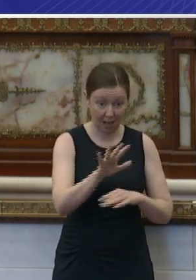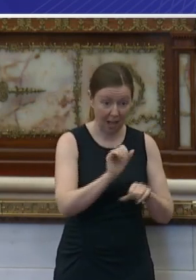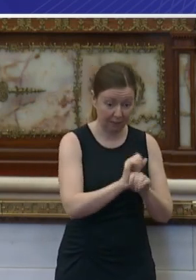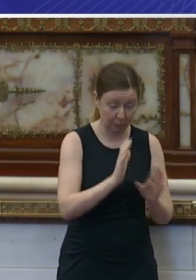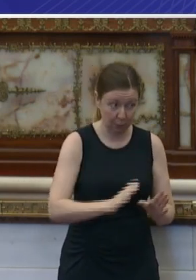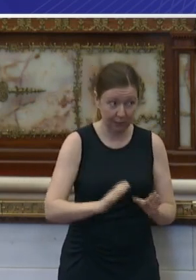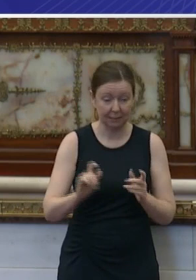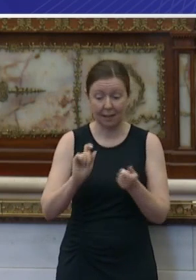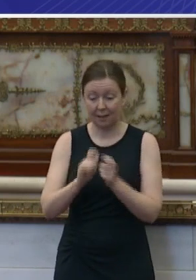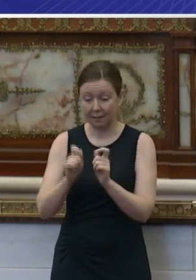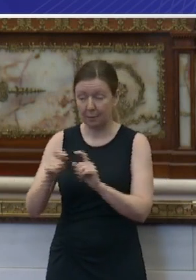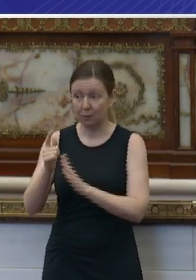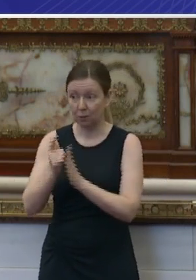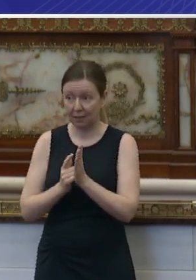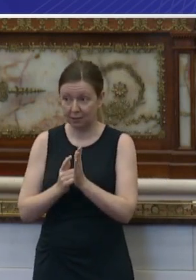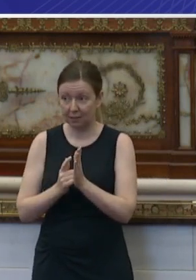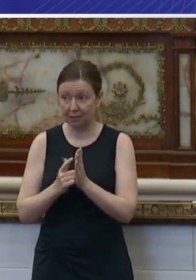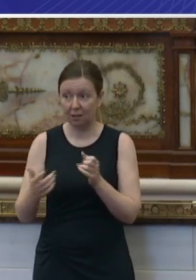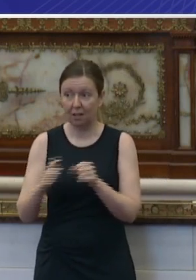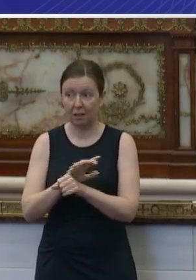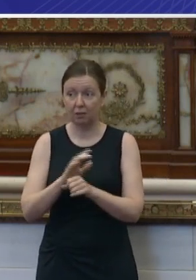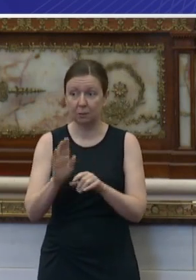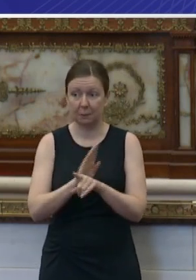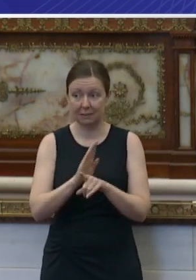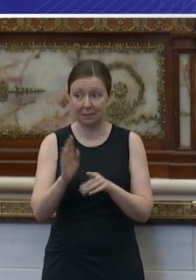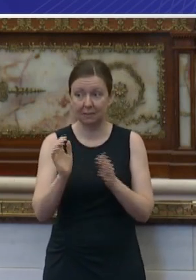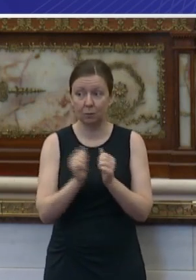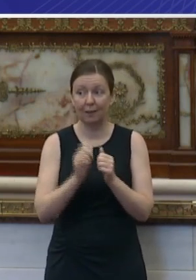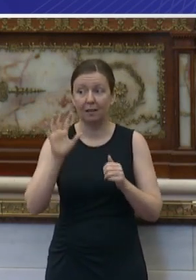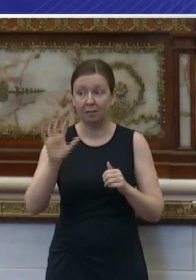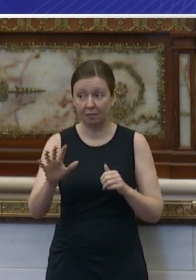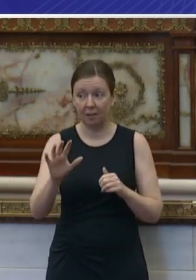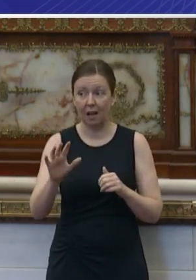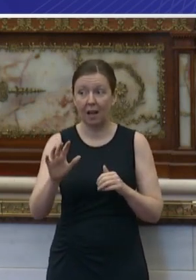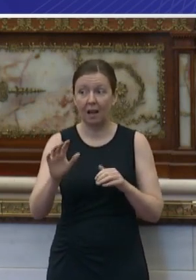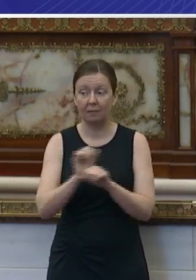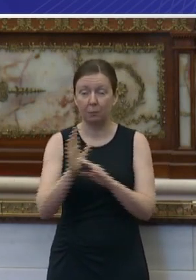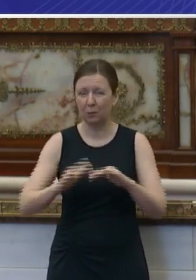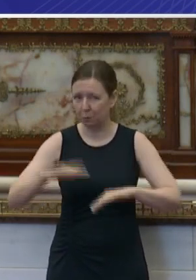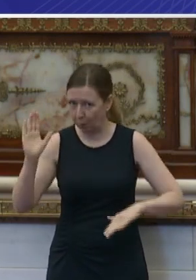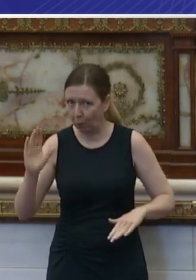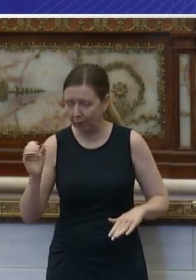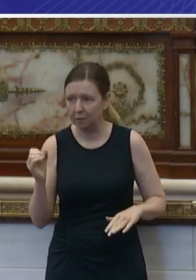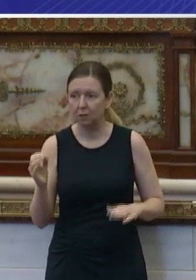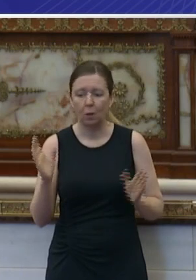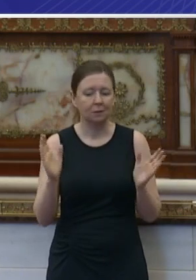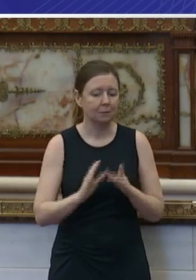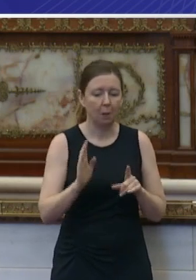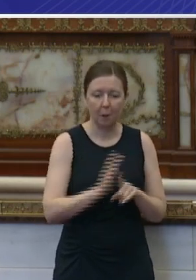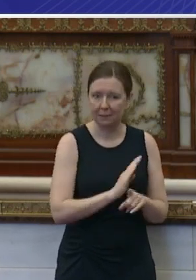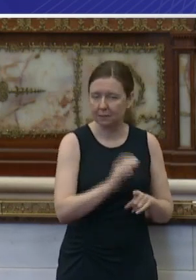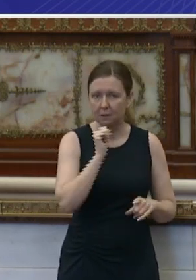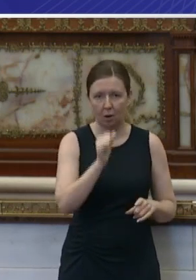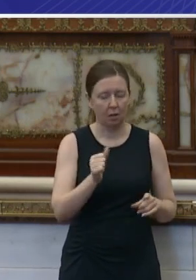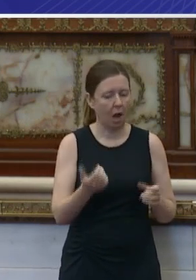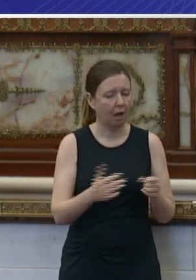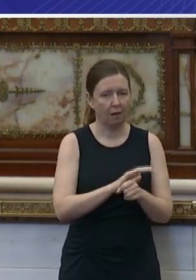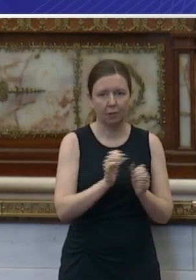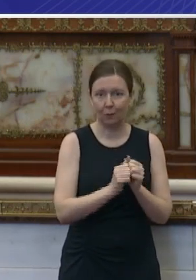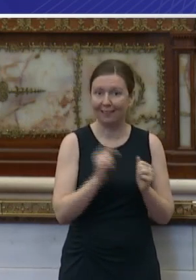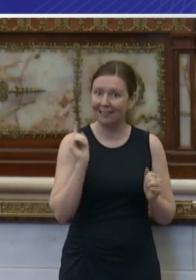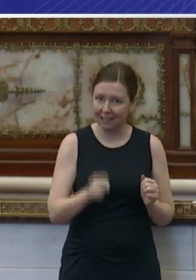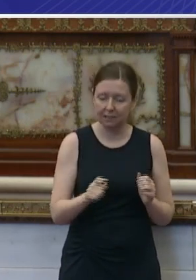The amendments to this legislation covers businesses with 500 employees or more. So small businesses would not be covered under